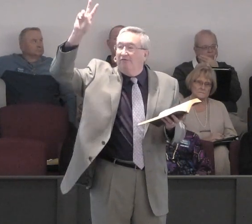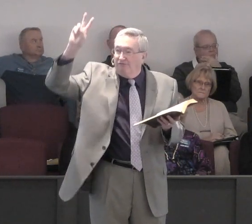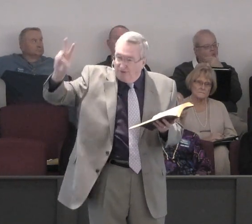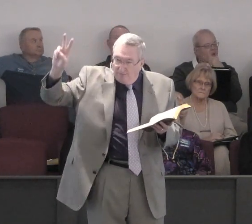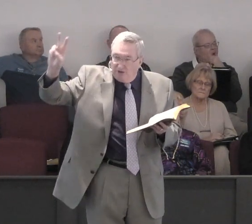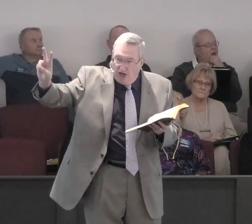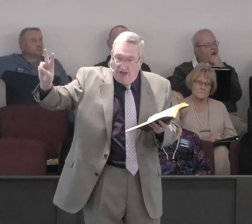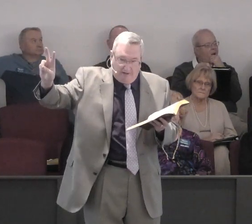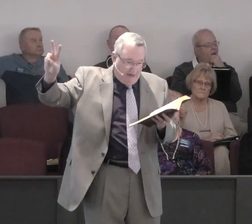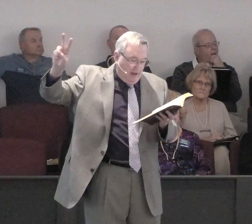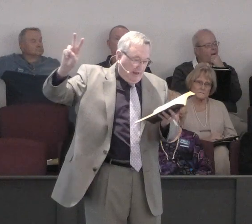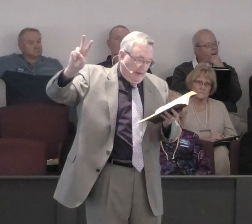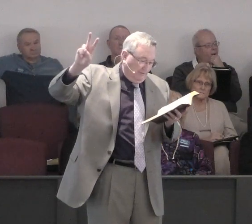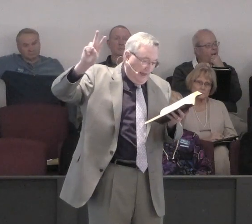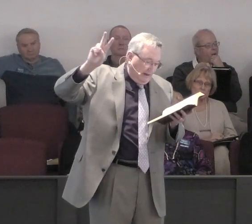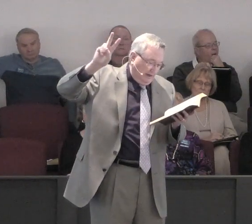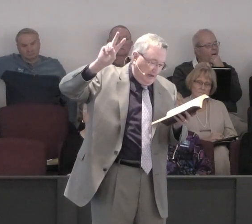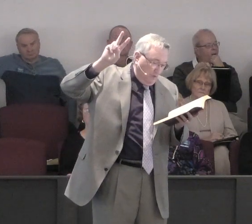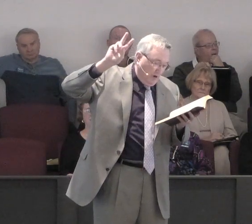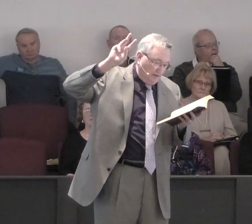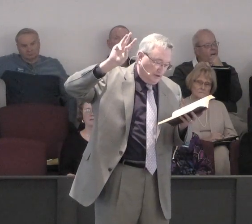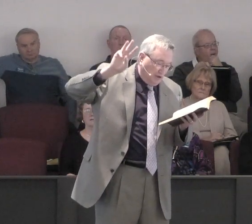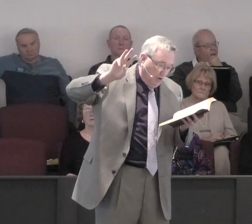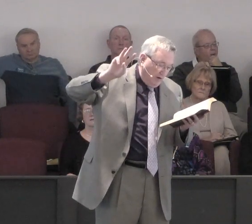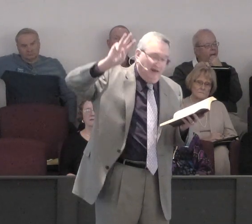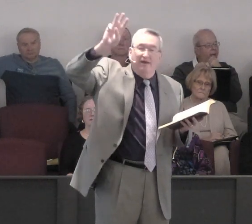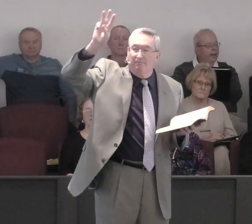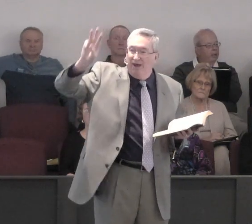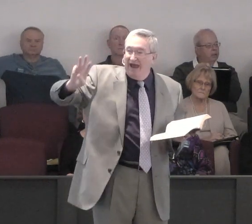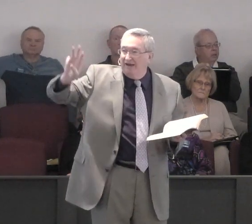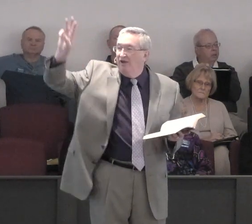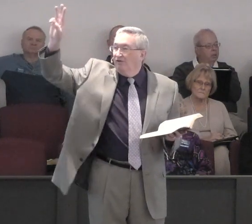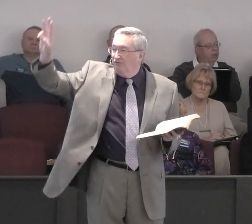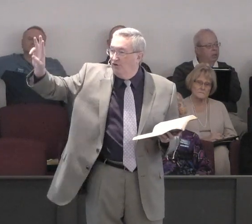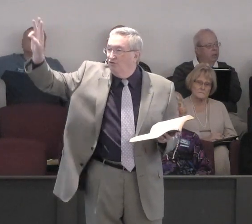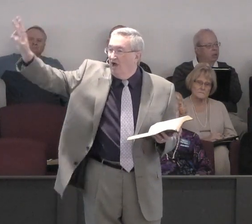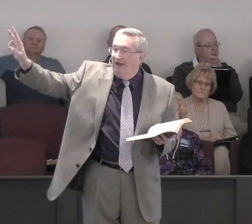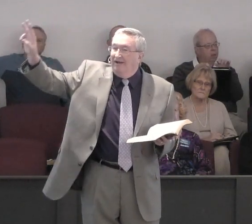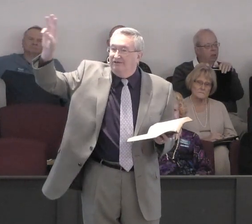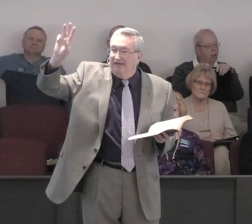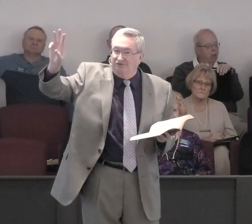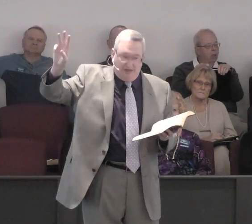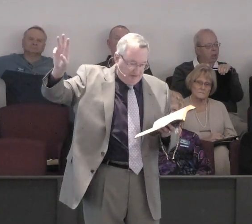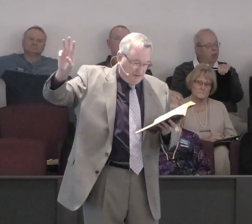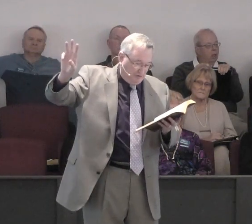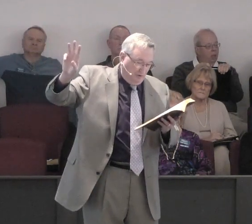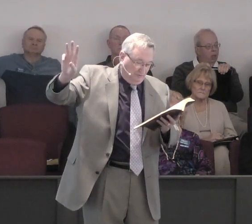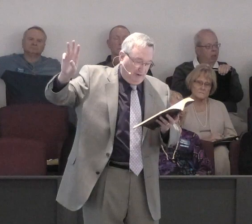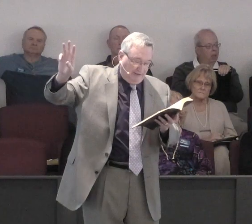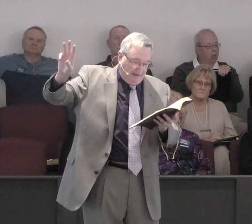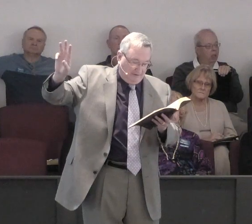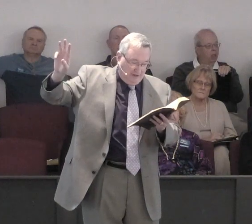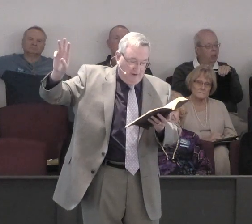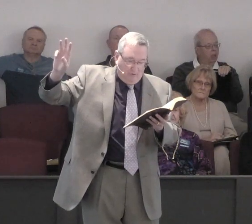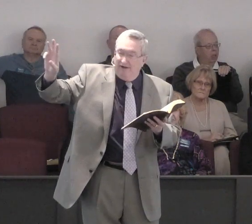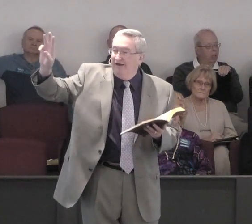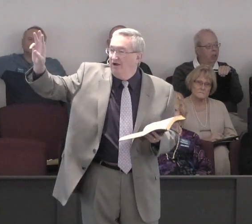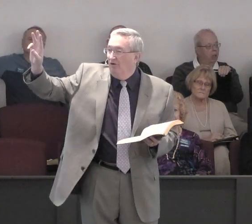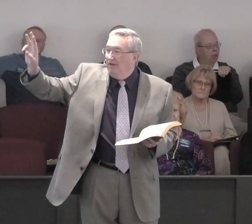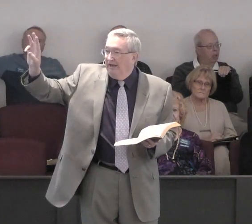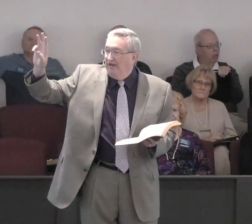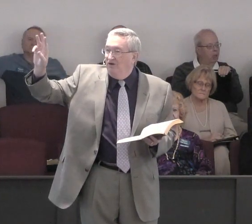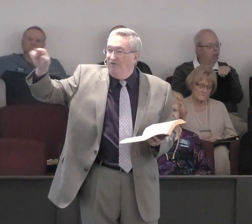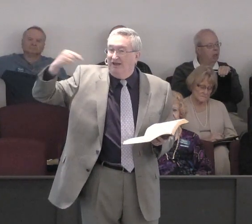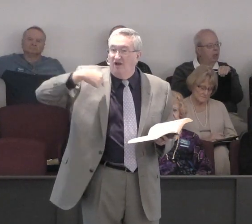forth from God, and that he was going back to God. It said Jesus knew three things. What did he